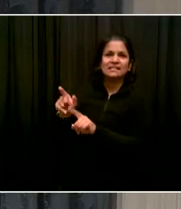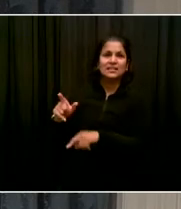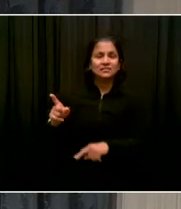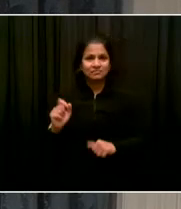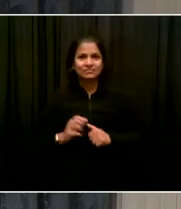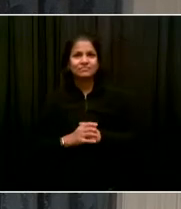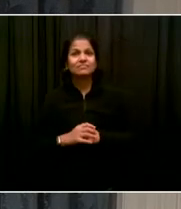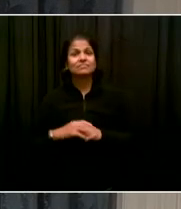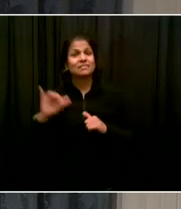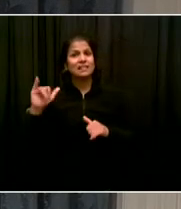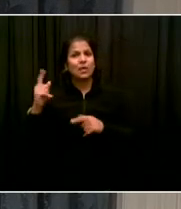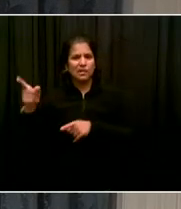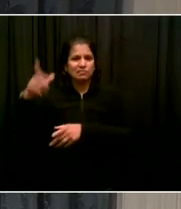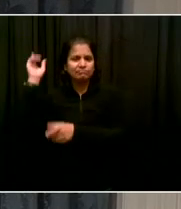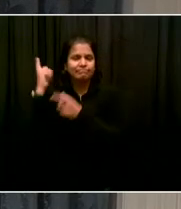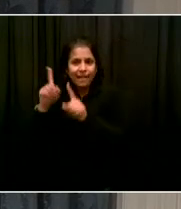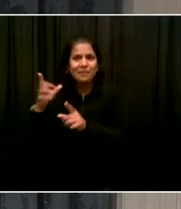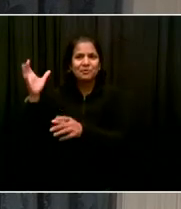like 36 points,